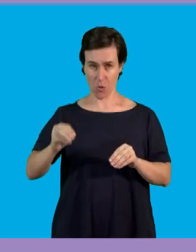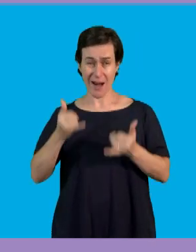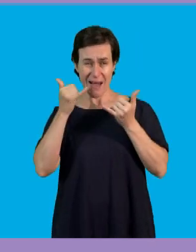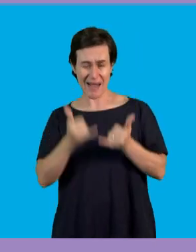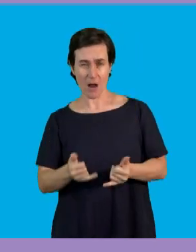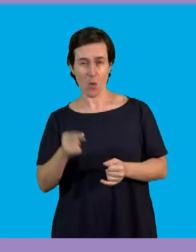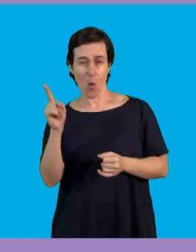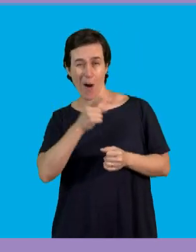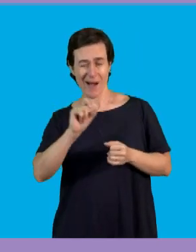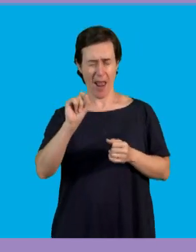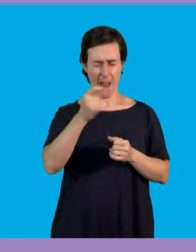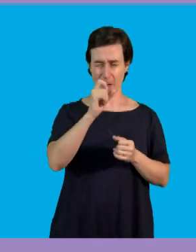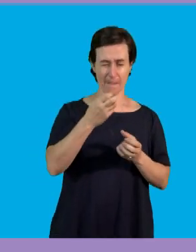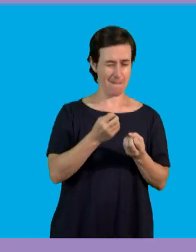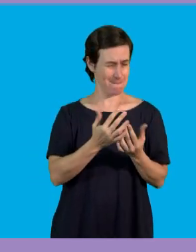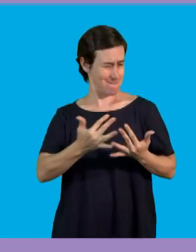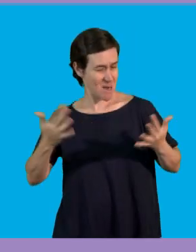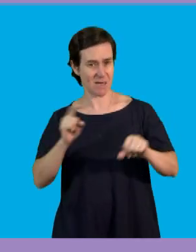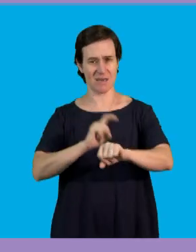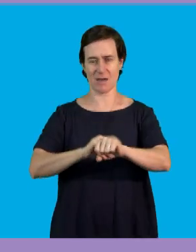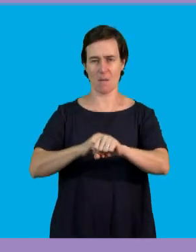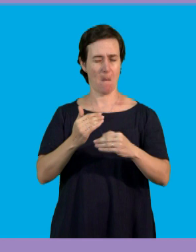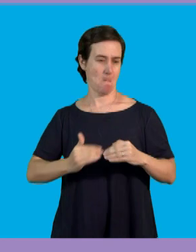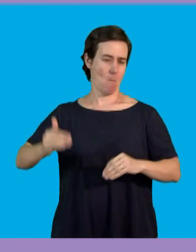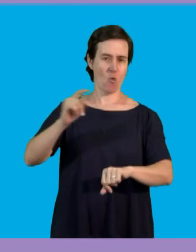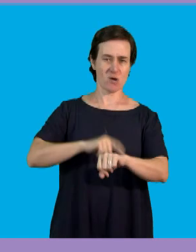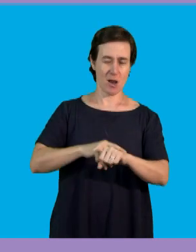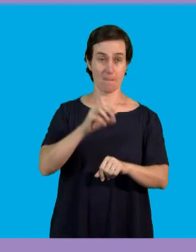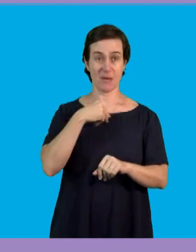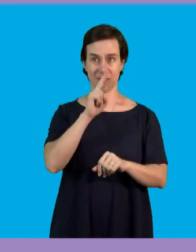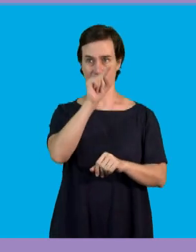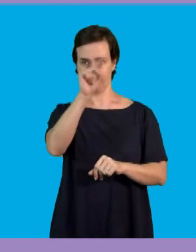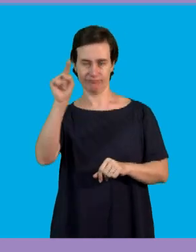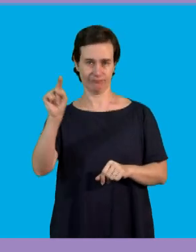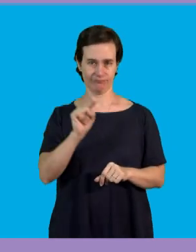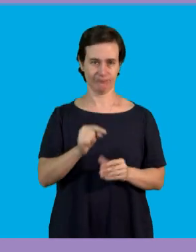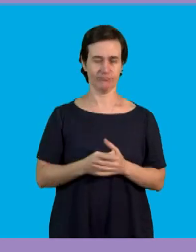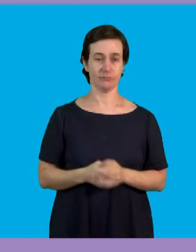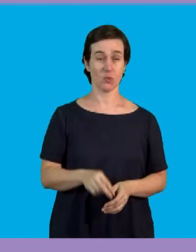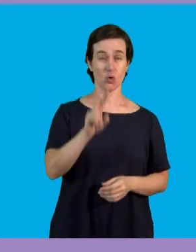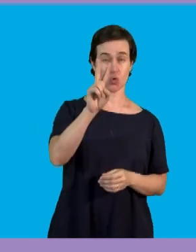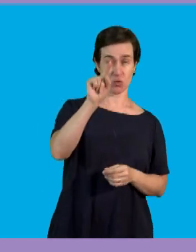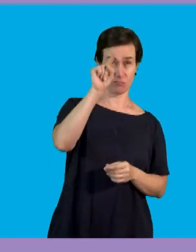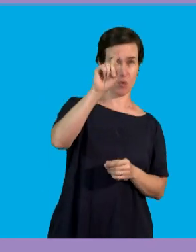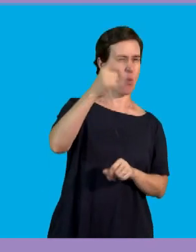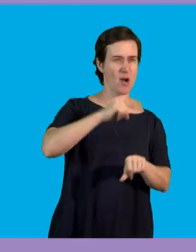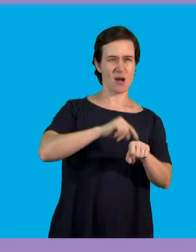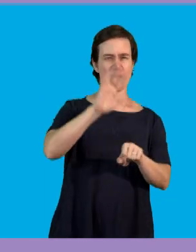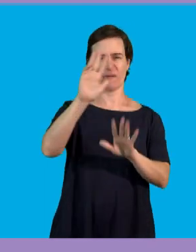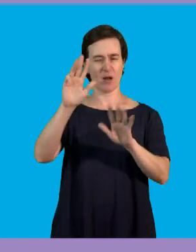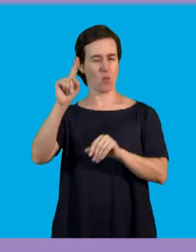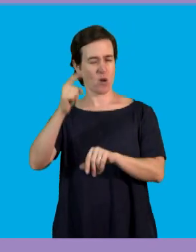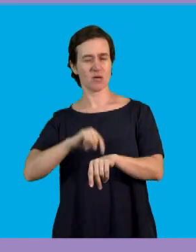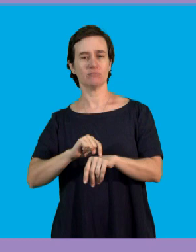one with the highest frequency. So we can see there that 2 appears once and 59 appears once. And we